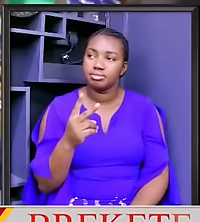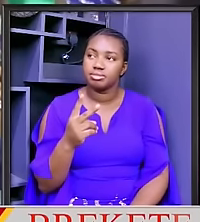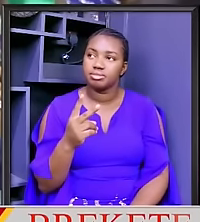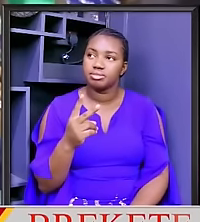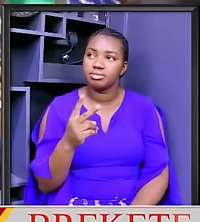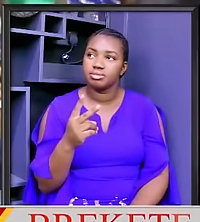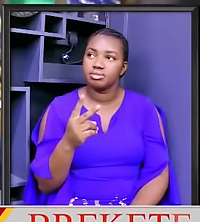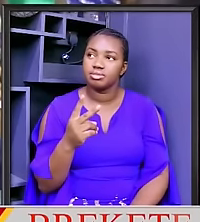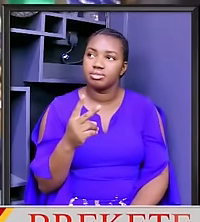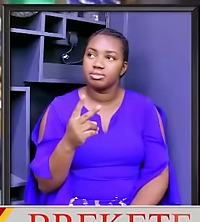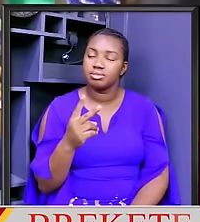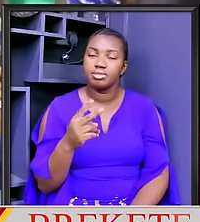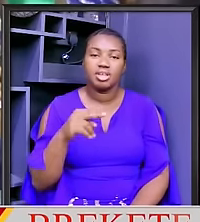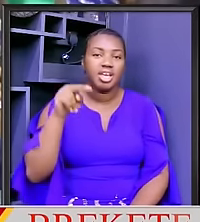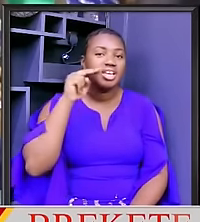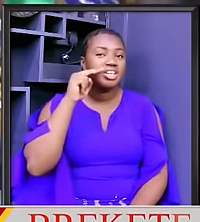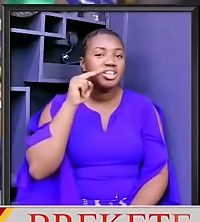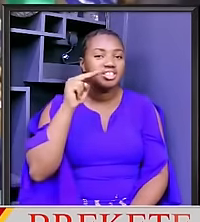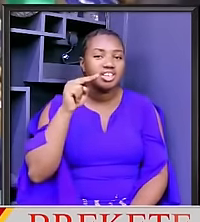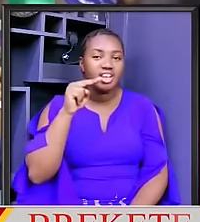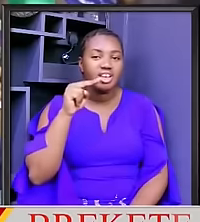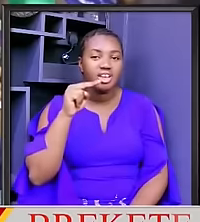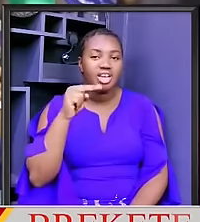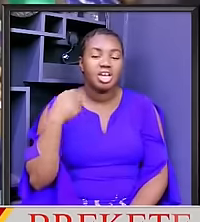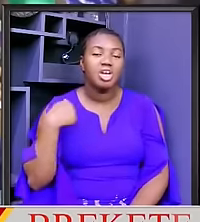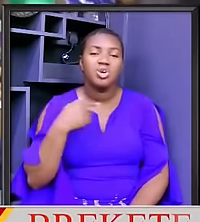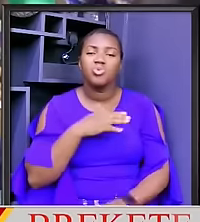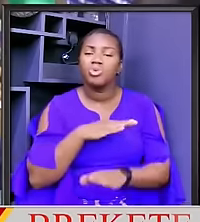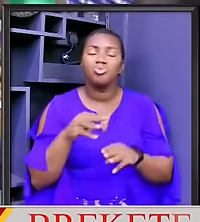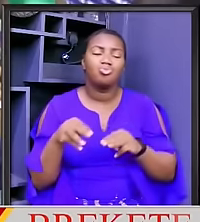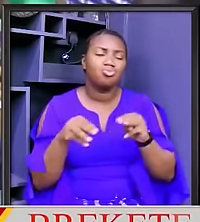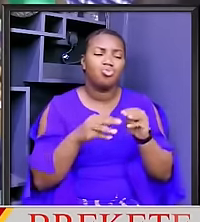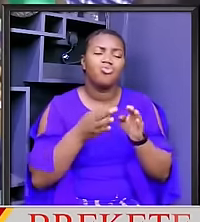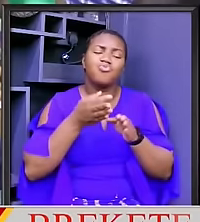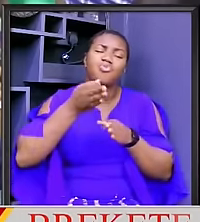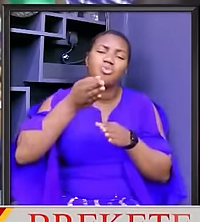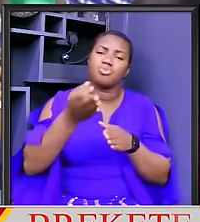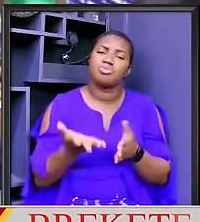now, Nigerians, we know they move forward.